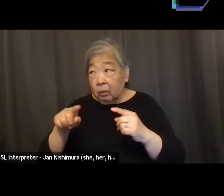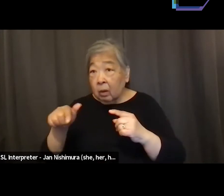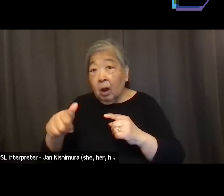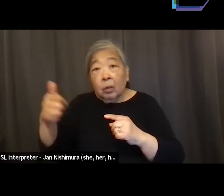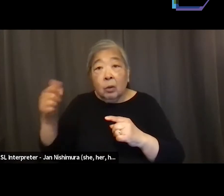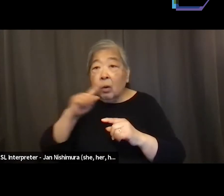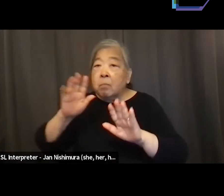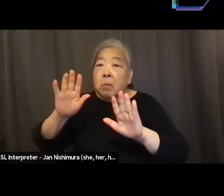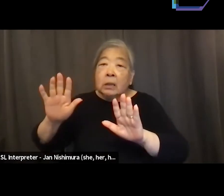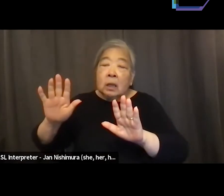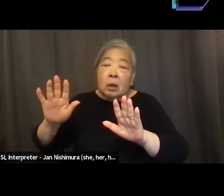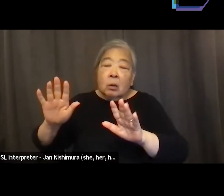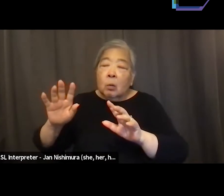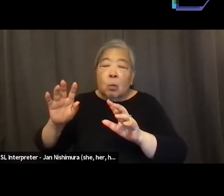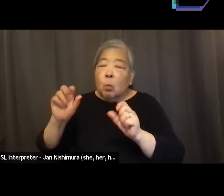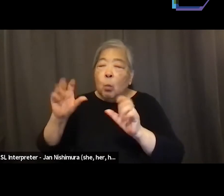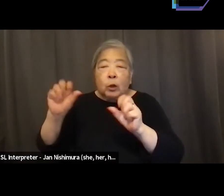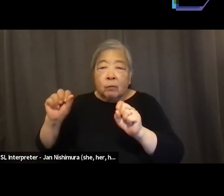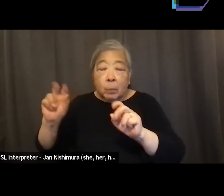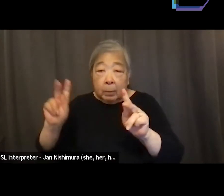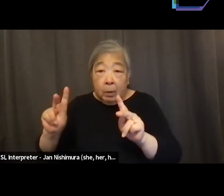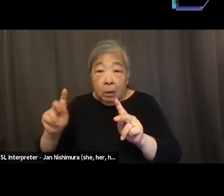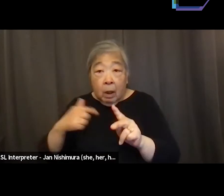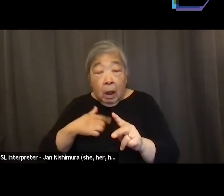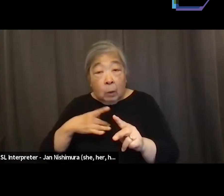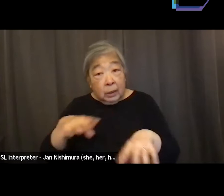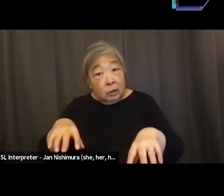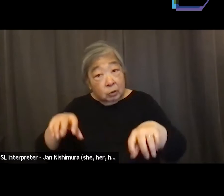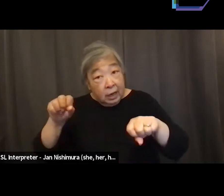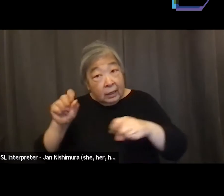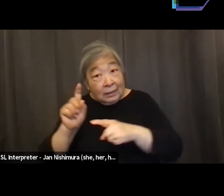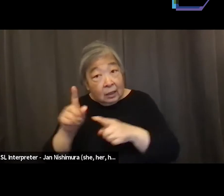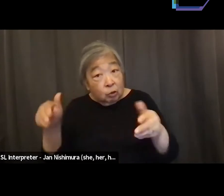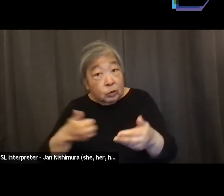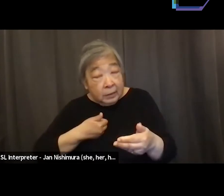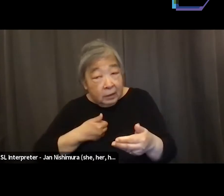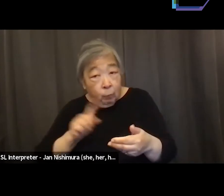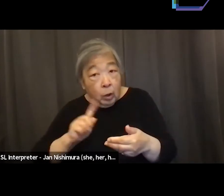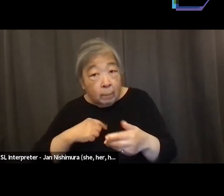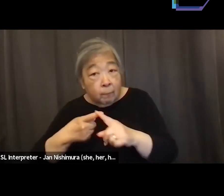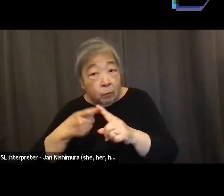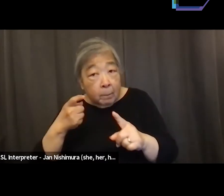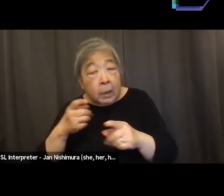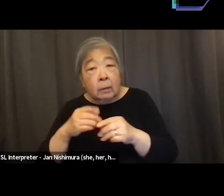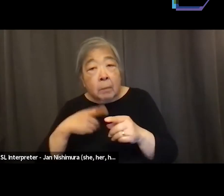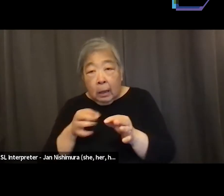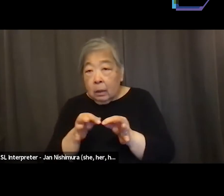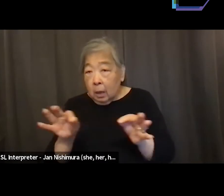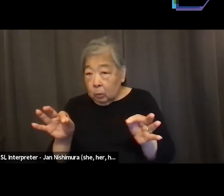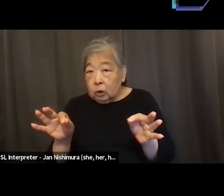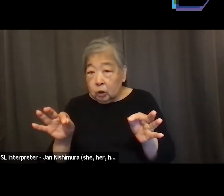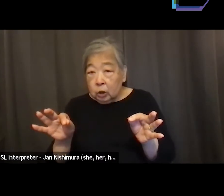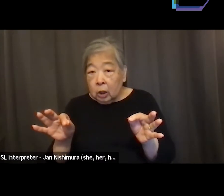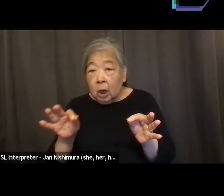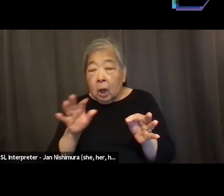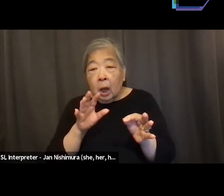people. And I'm going to take a second to introduce myself and where I'm from in my language and in